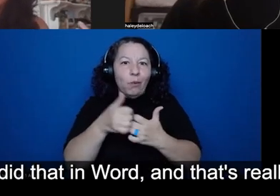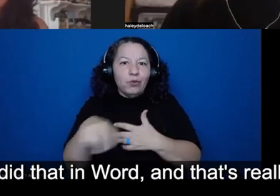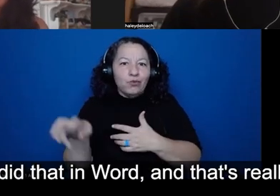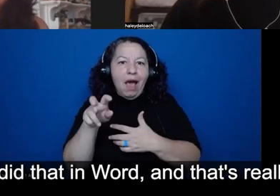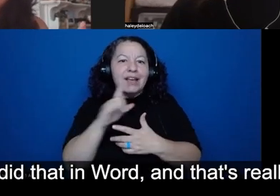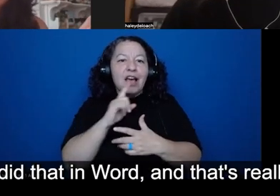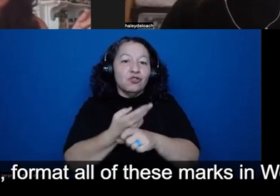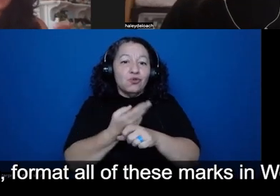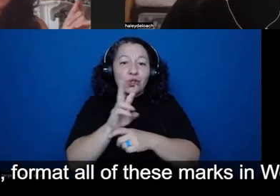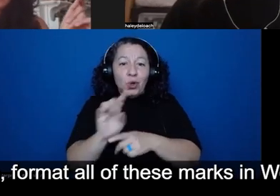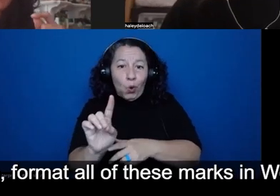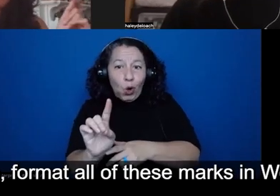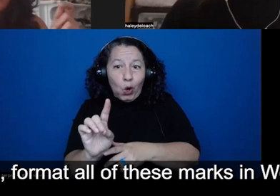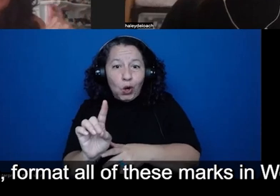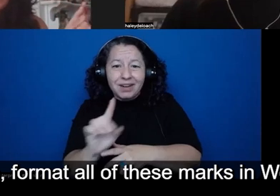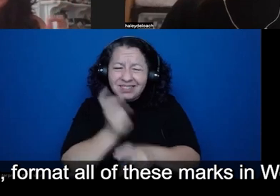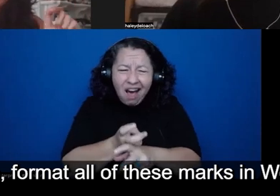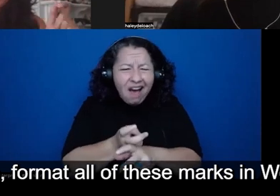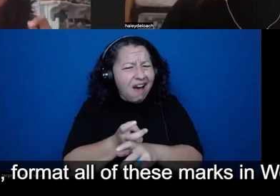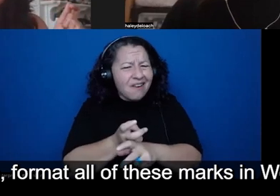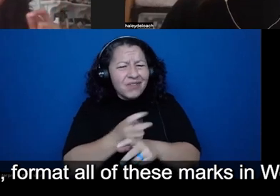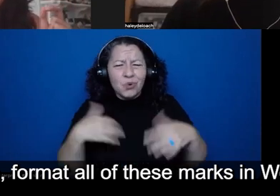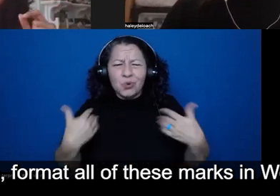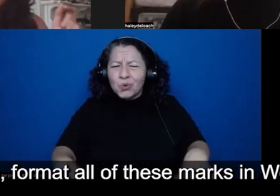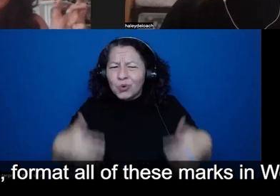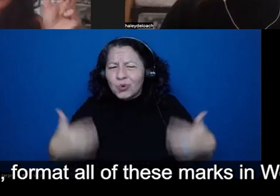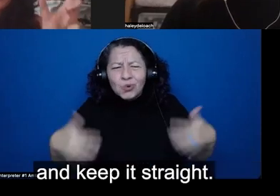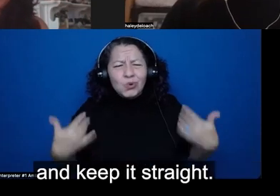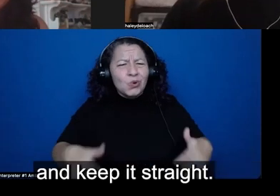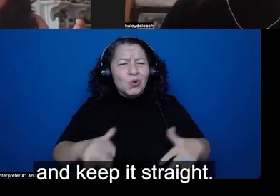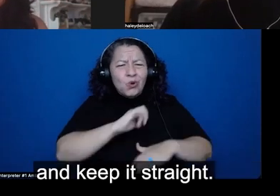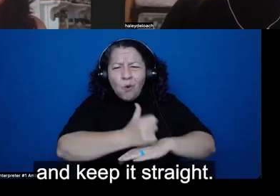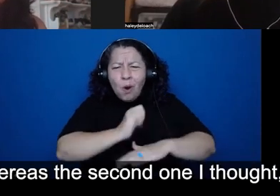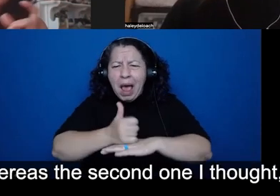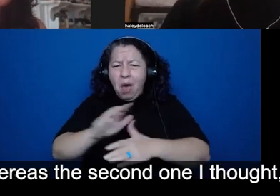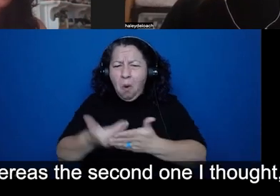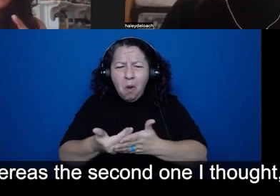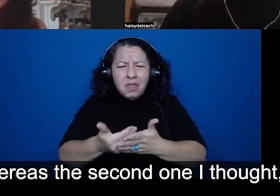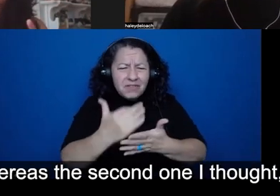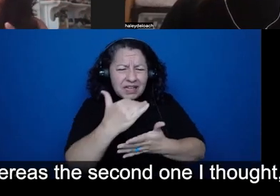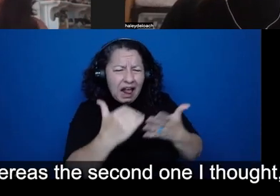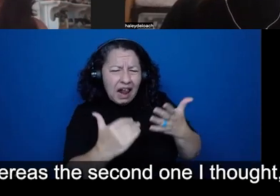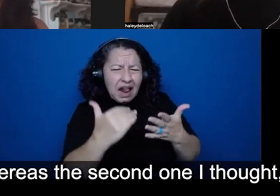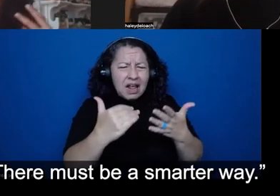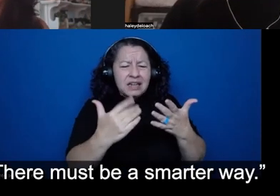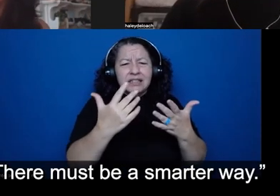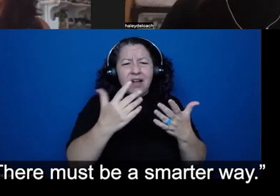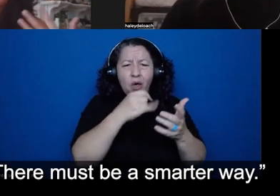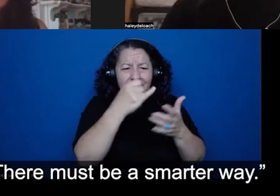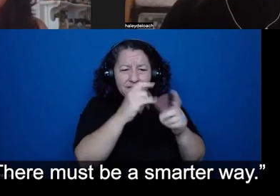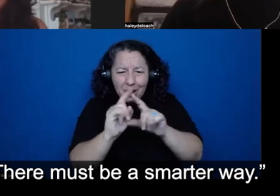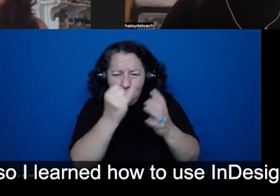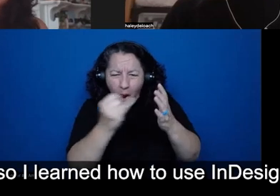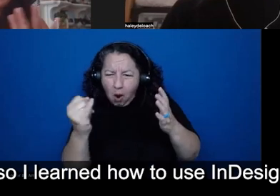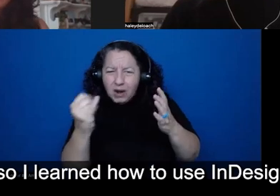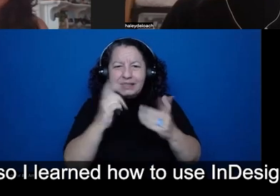that's really hard to like format all of these marks in Word and keep it straight. Whereas the second one, I was like, there must be a